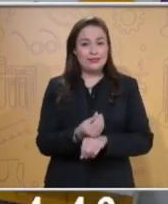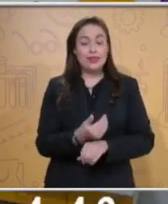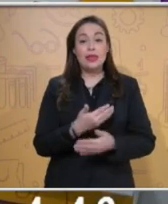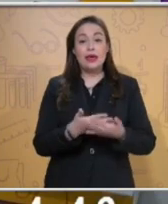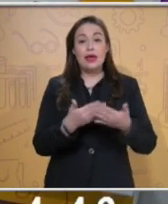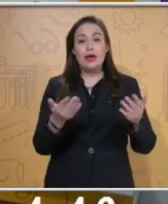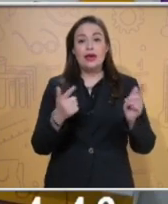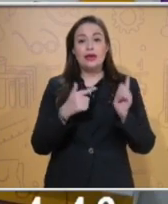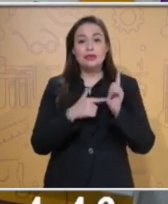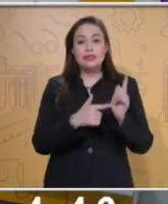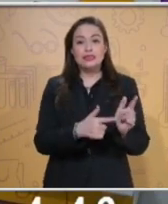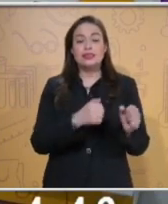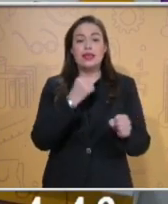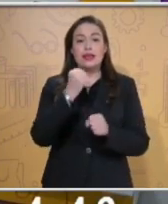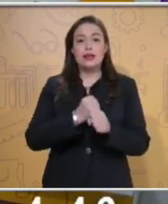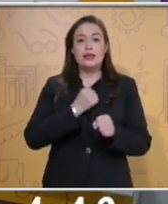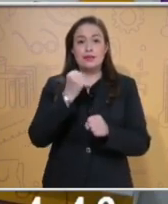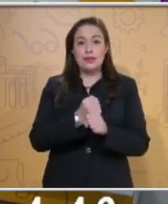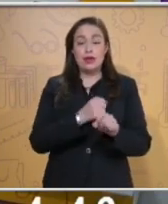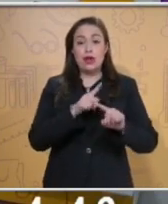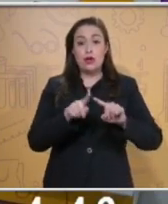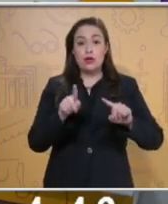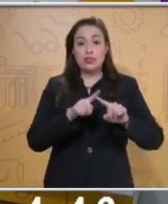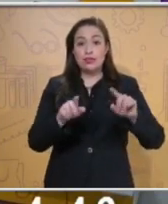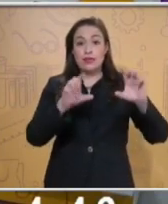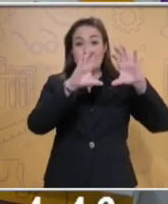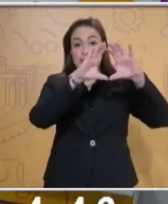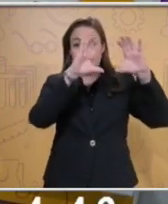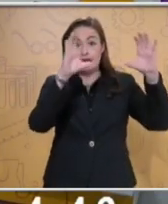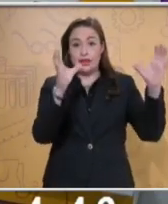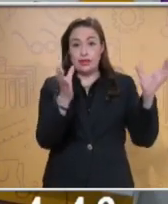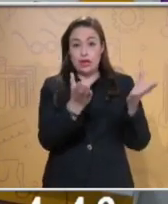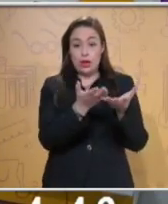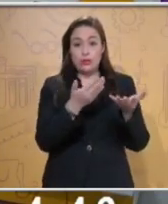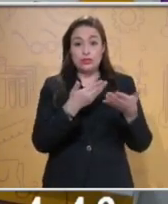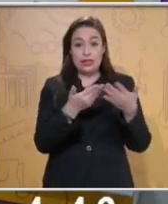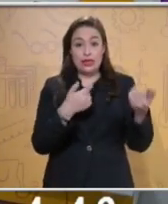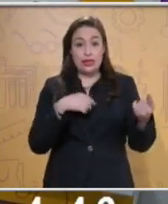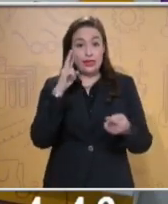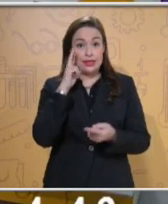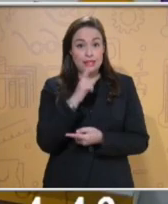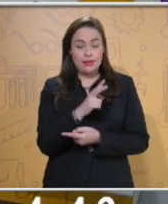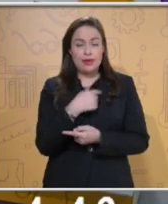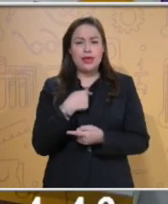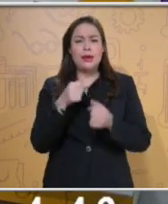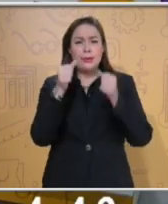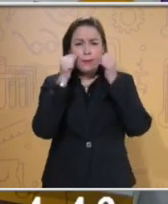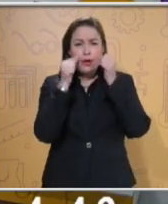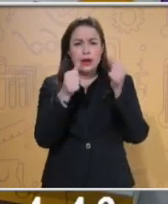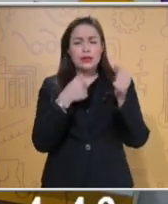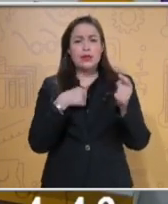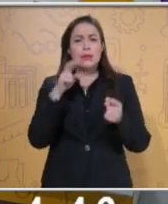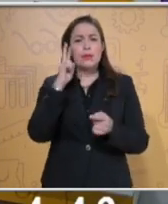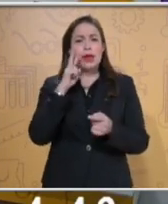continue with the practice of the different kind of bubbles. Please pay attention in the practice. We said that we